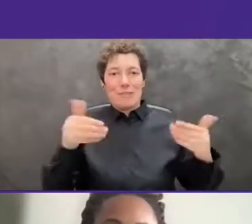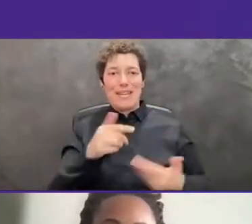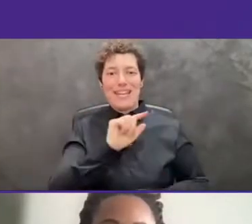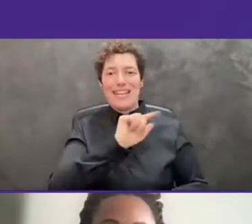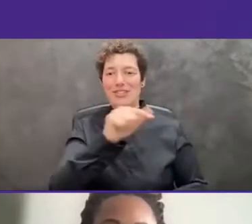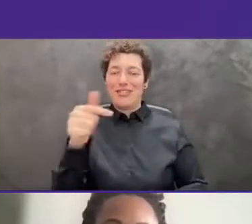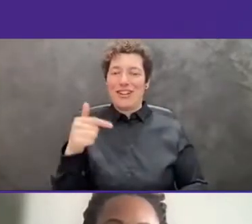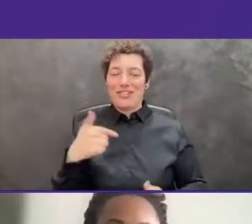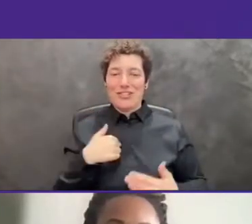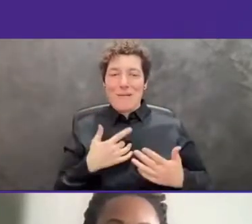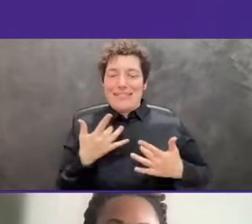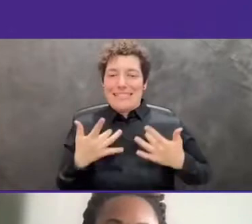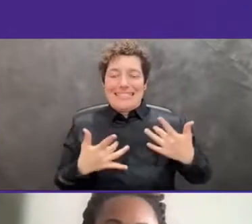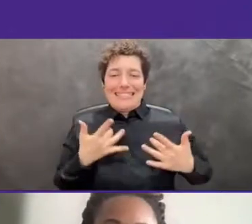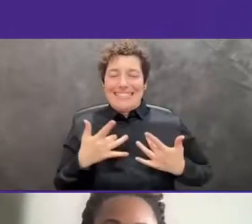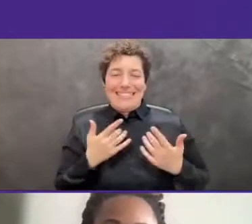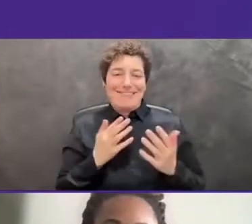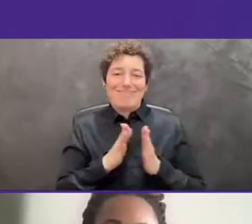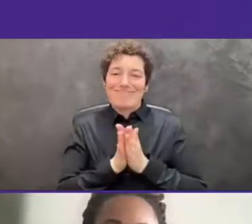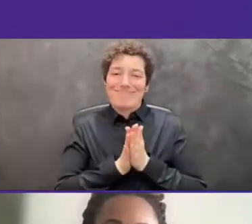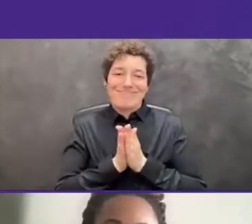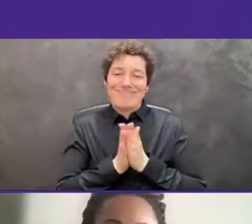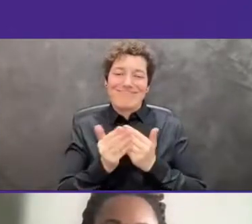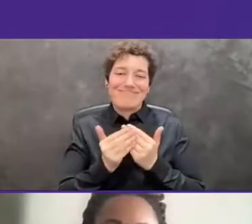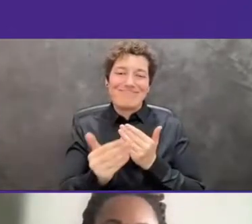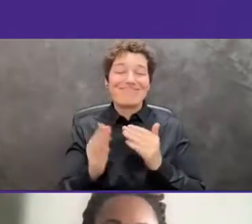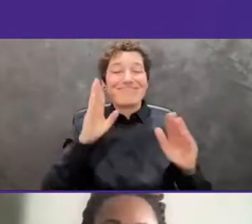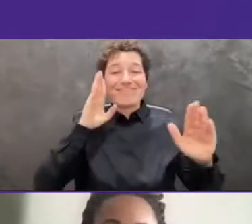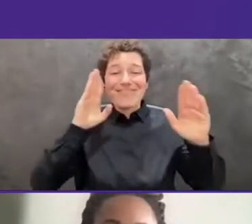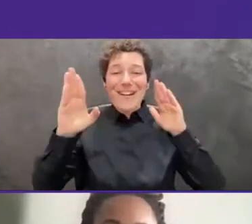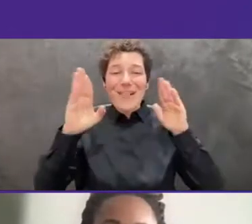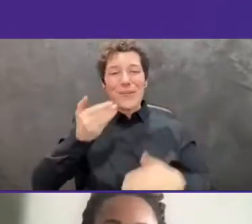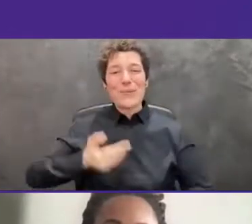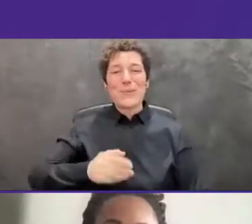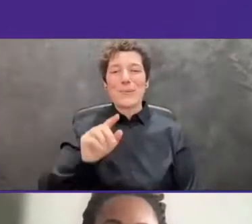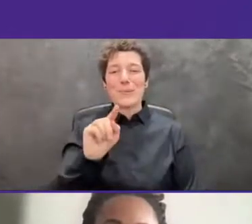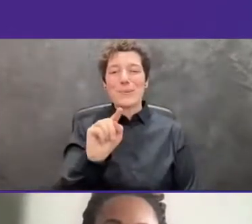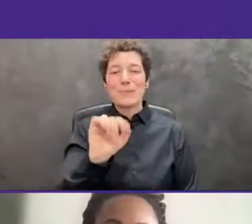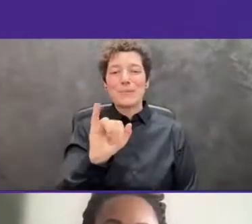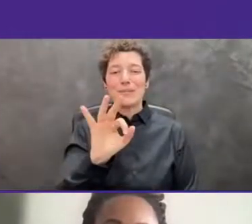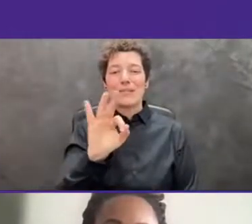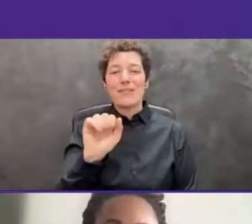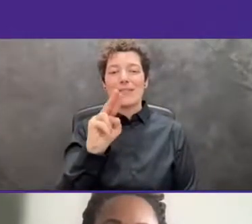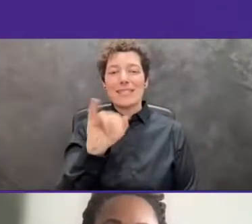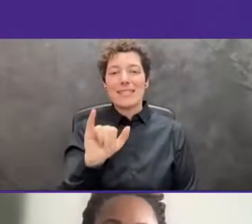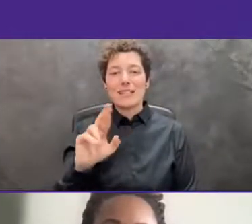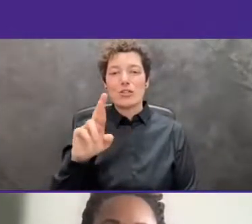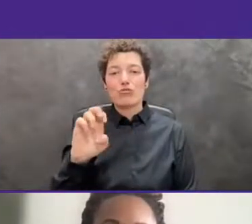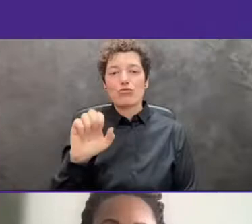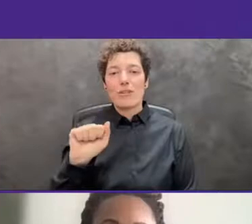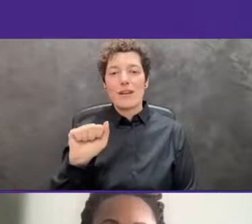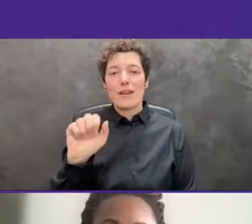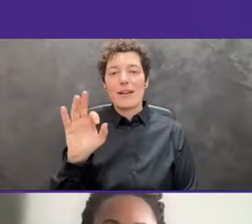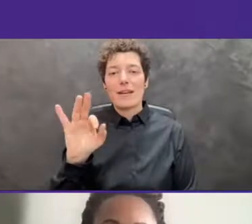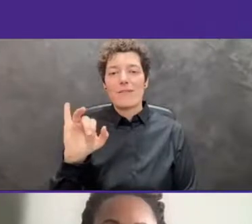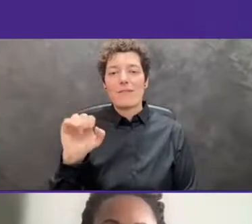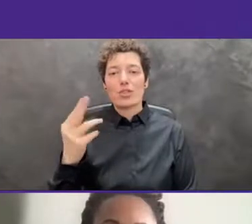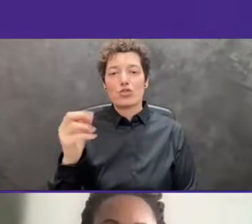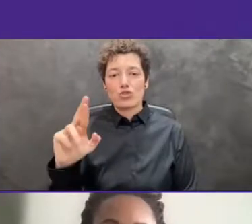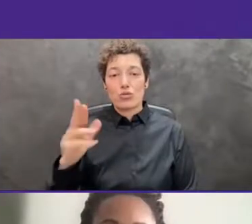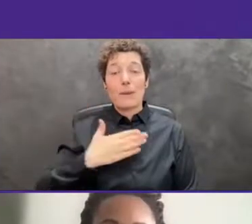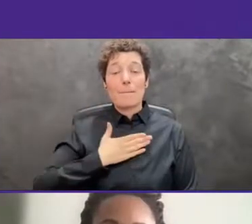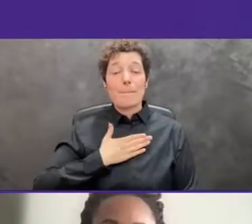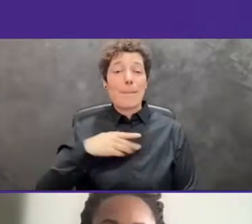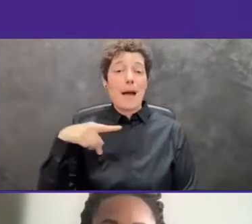Like, I can't wait. So hello, everyone. My name is Tiffany Rea-Fisher. My pronouns are